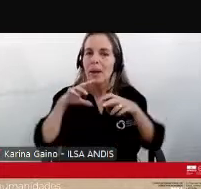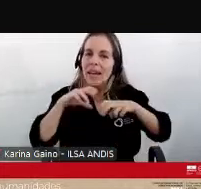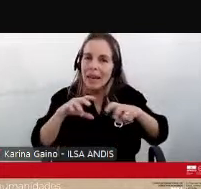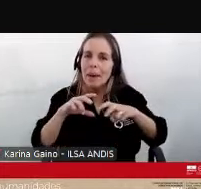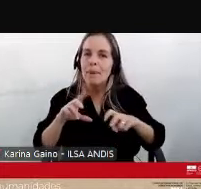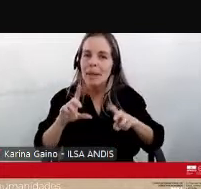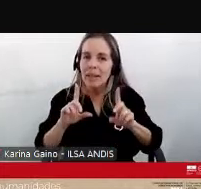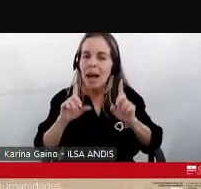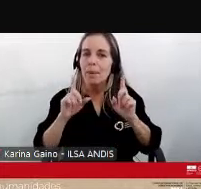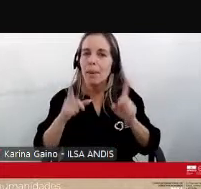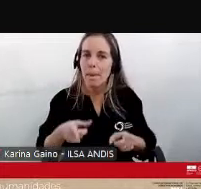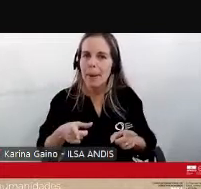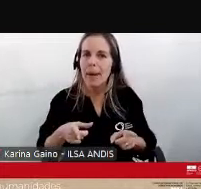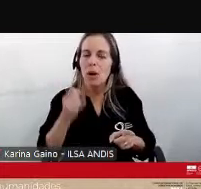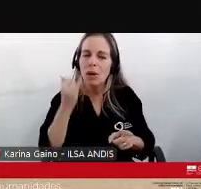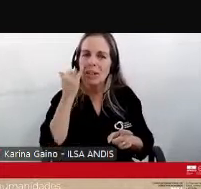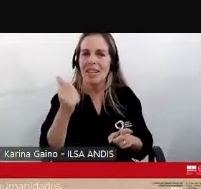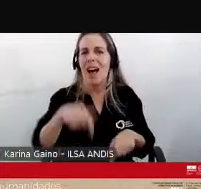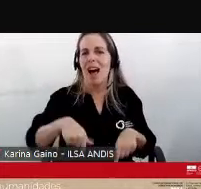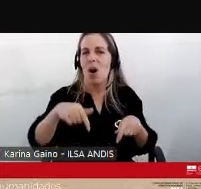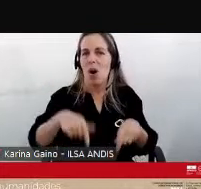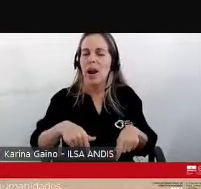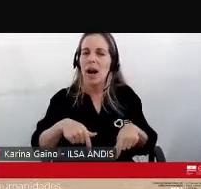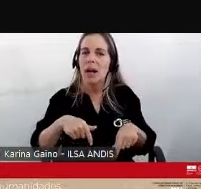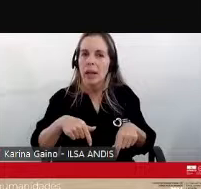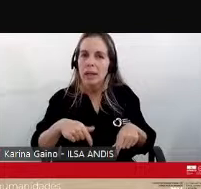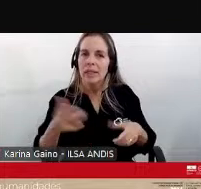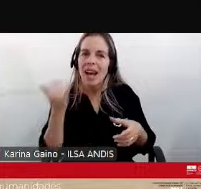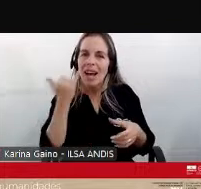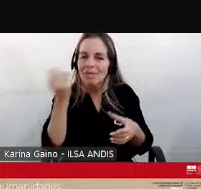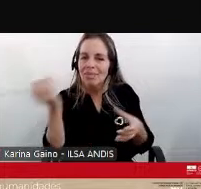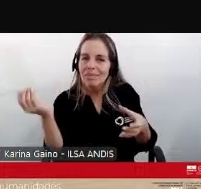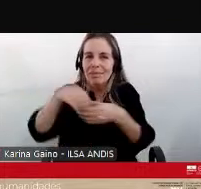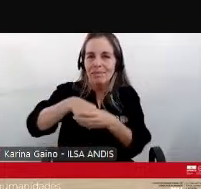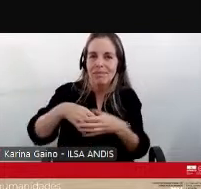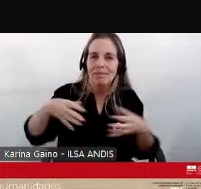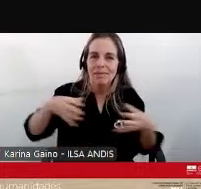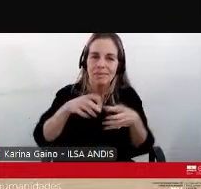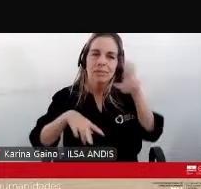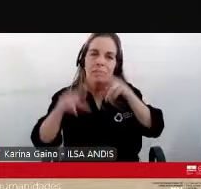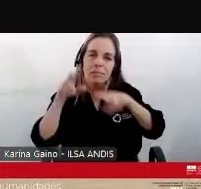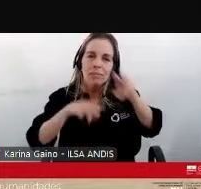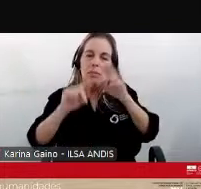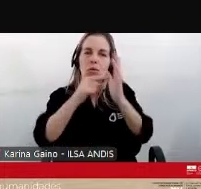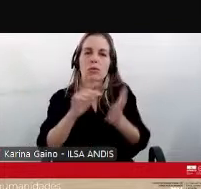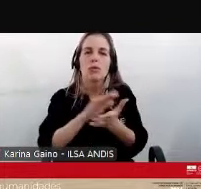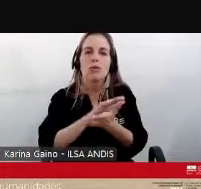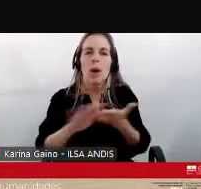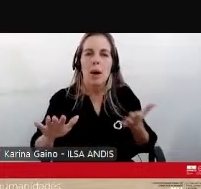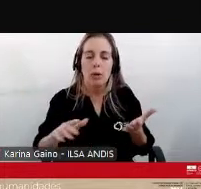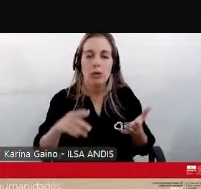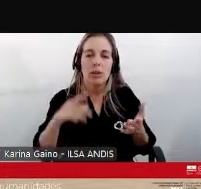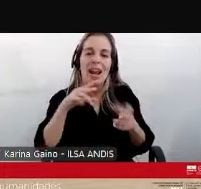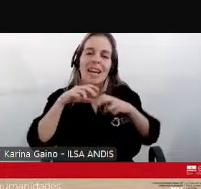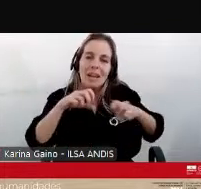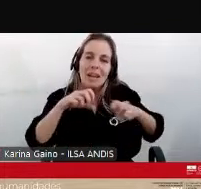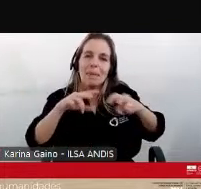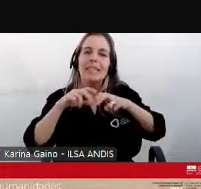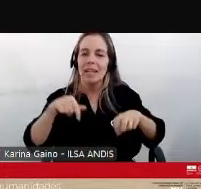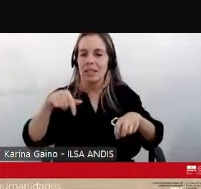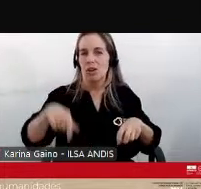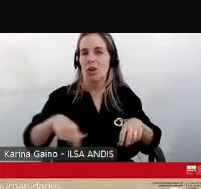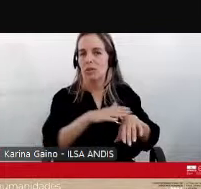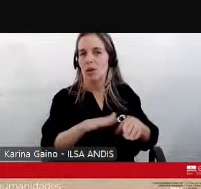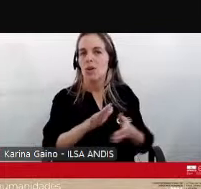have integrated the new indicators into research that we've done. So we always try to use the most recent indicators. However,